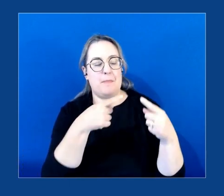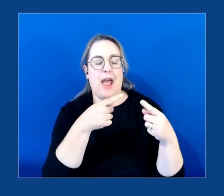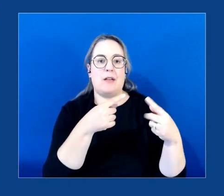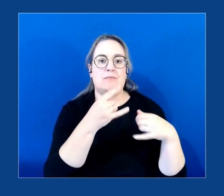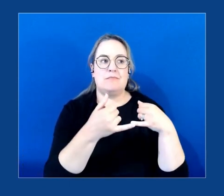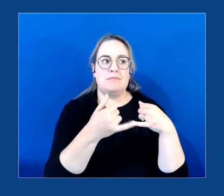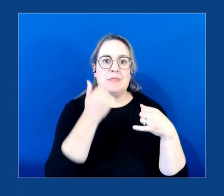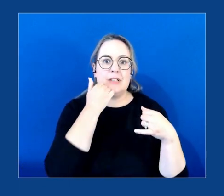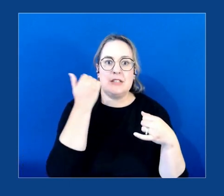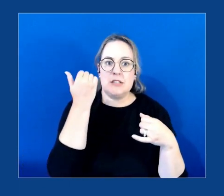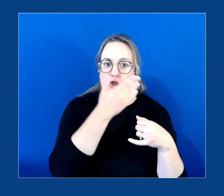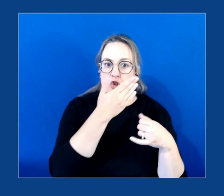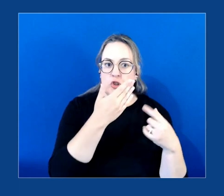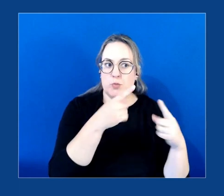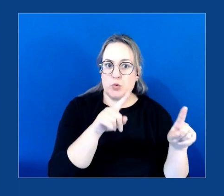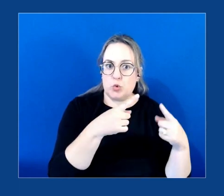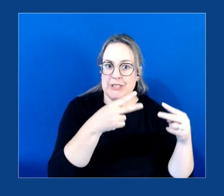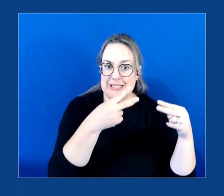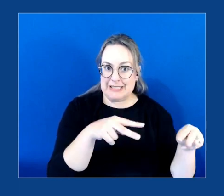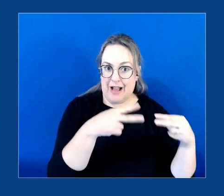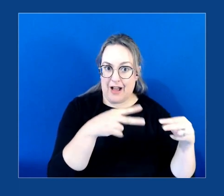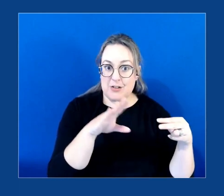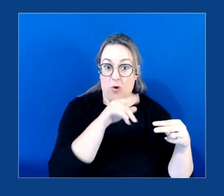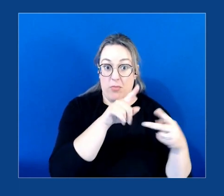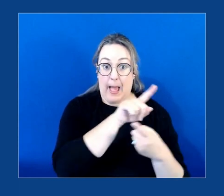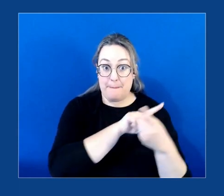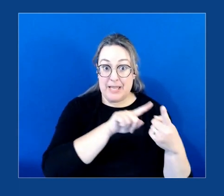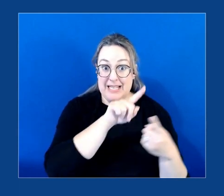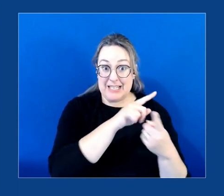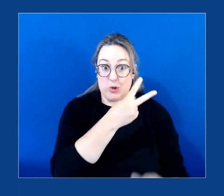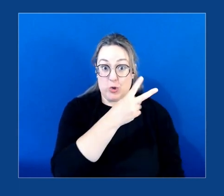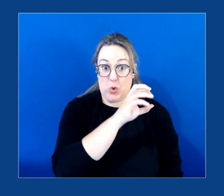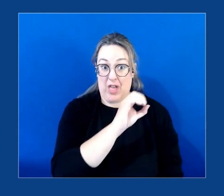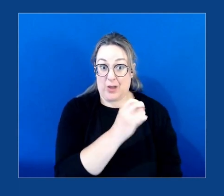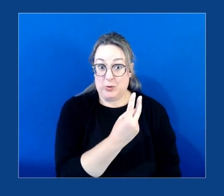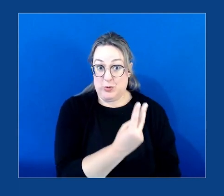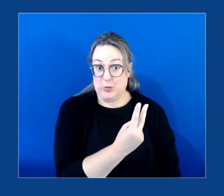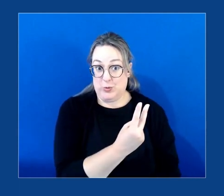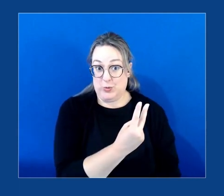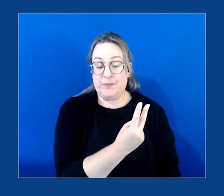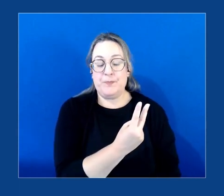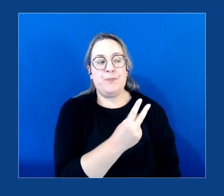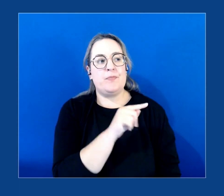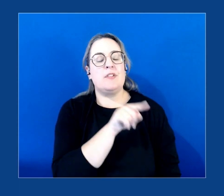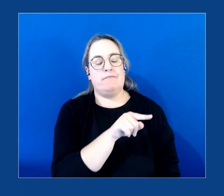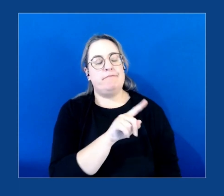think it was very important. It still reads very